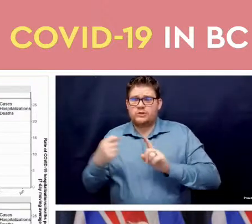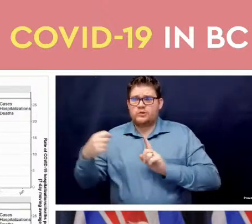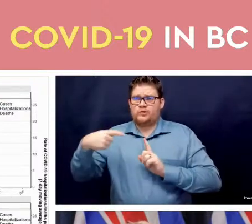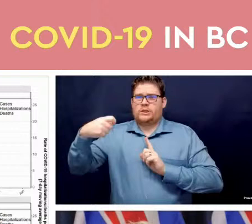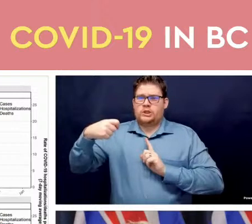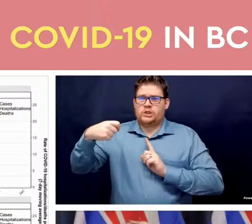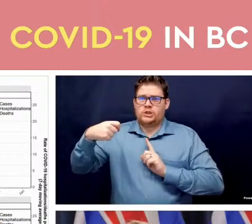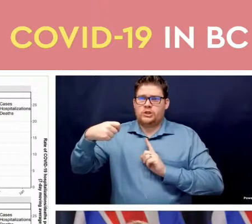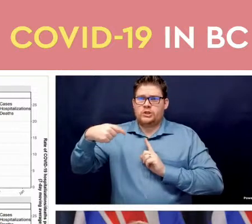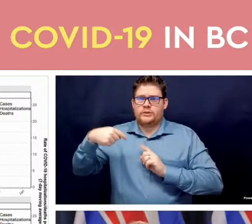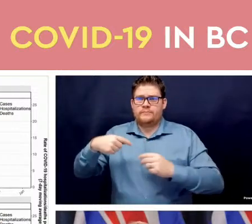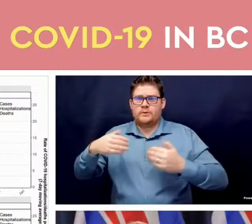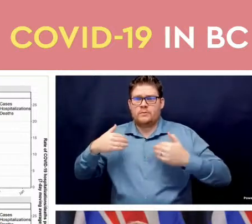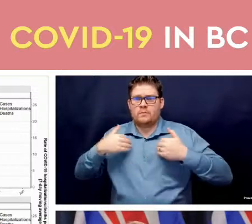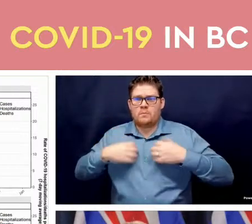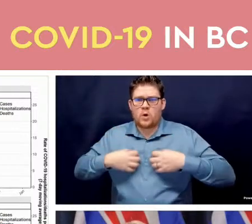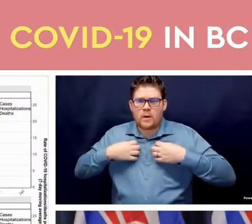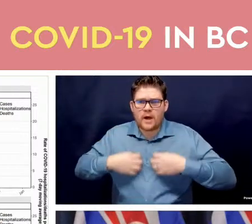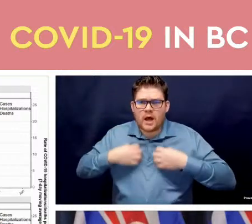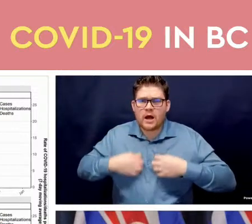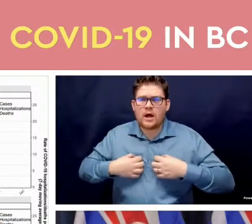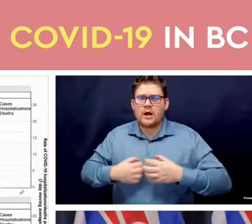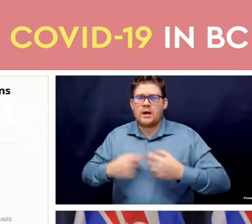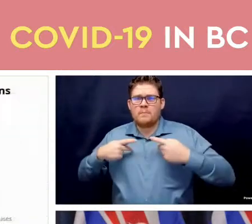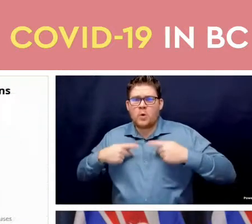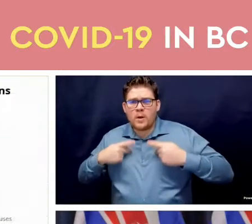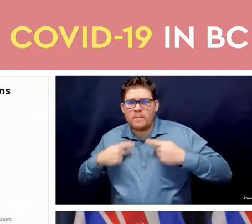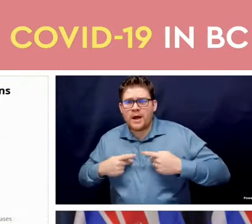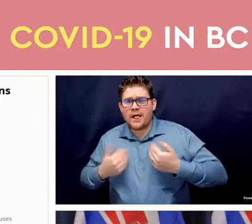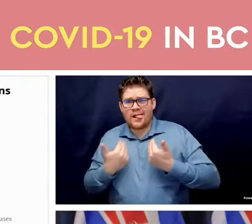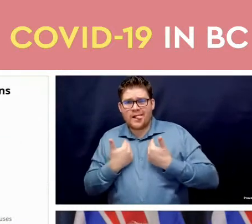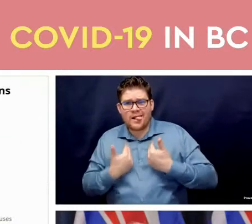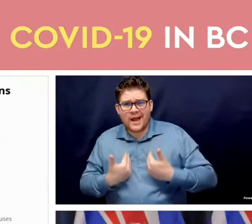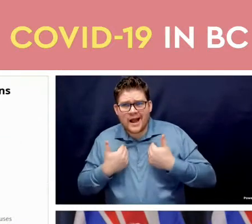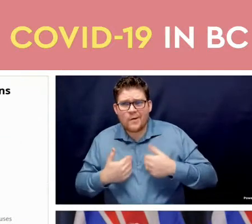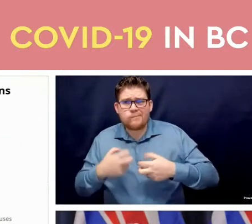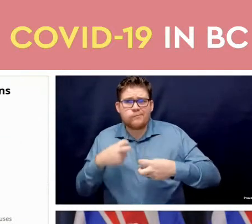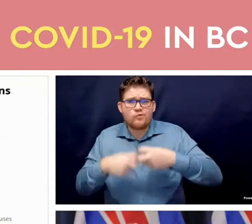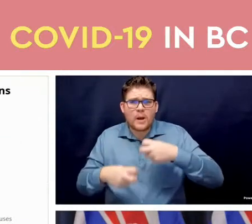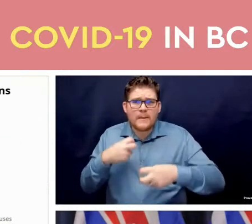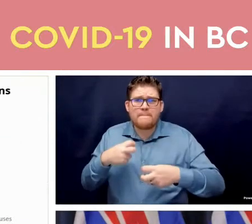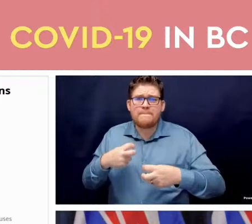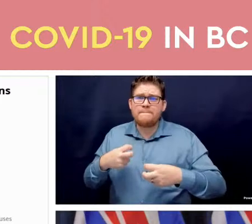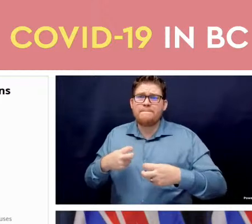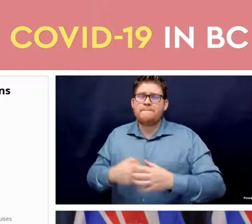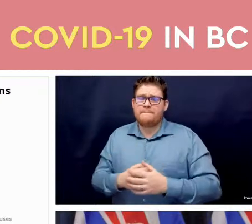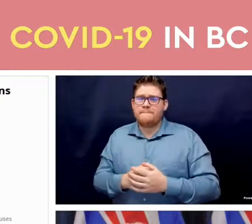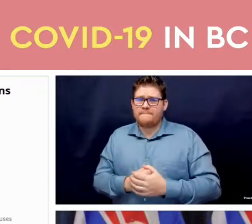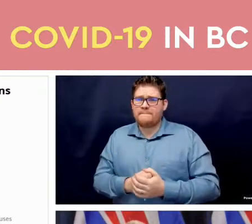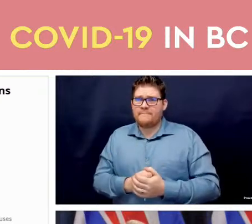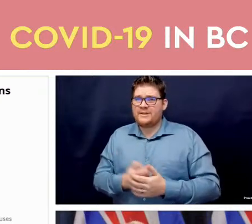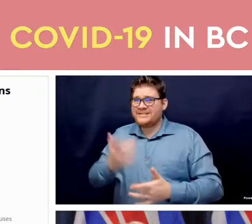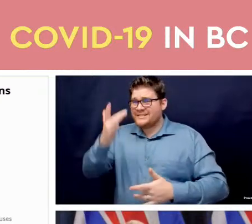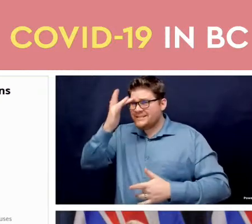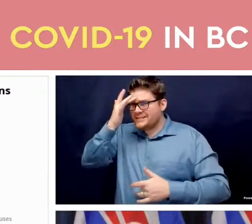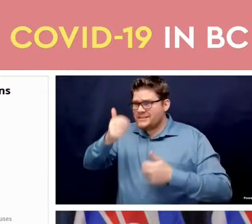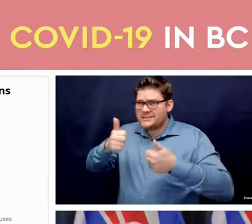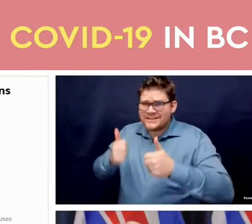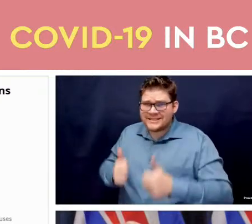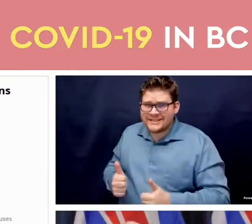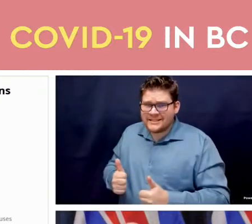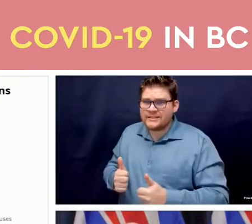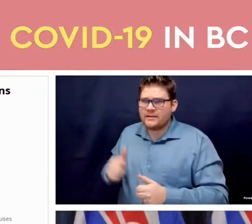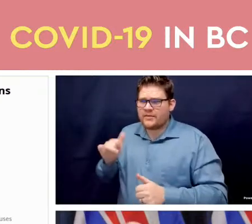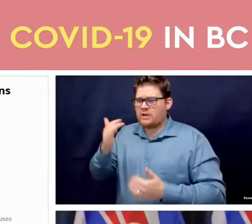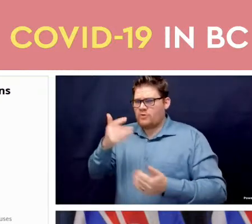in hospital after infection with COVID, and now mostly Omicron. But I will say we do have